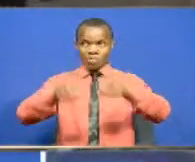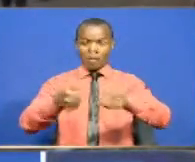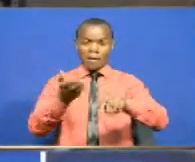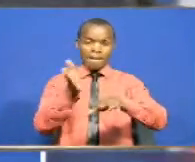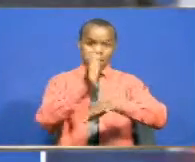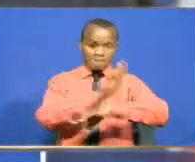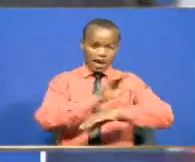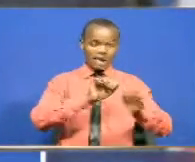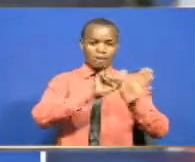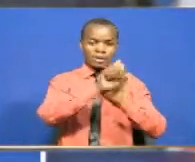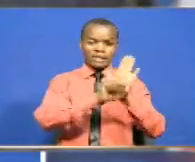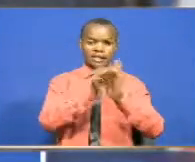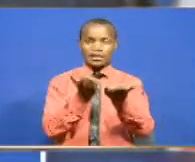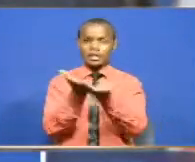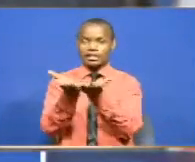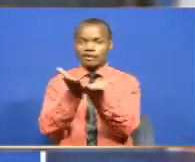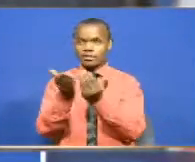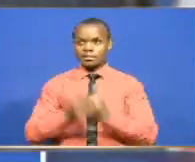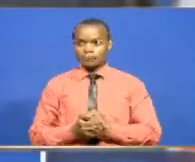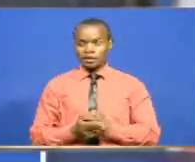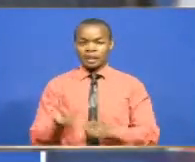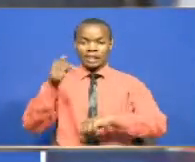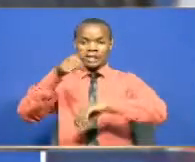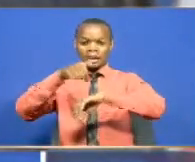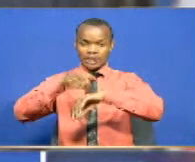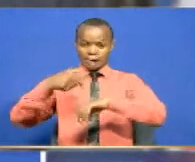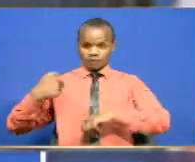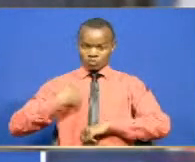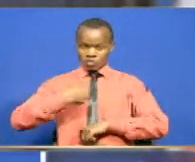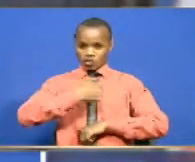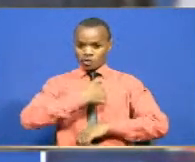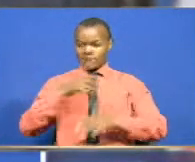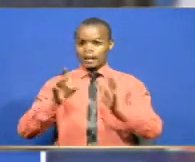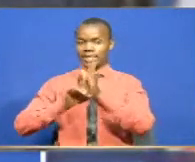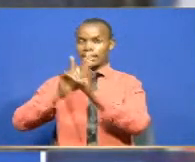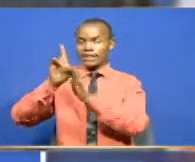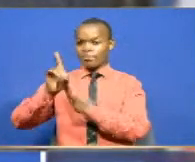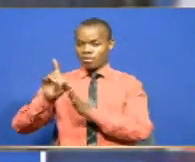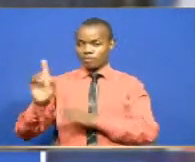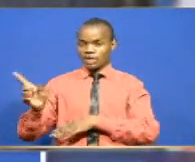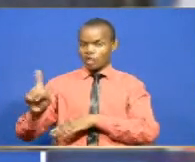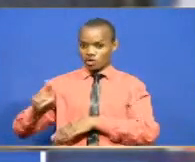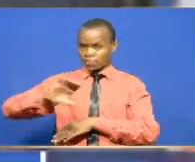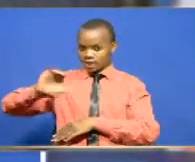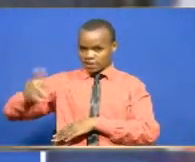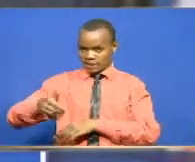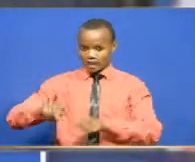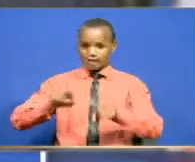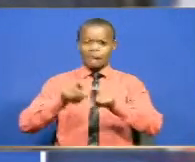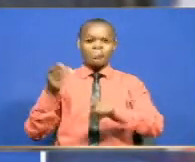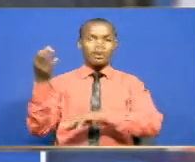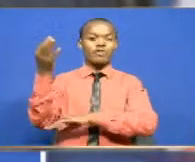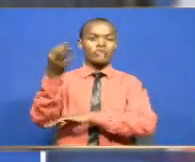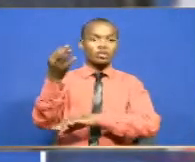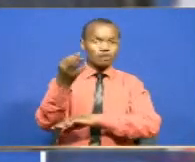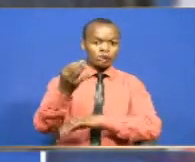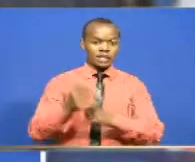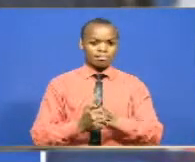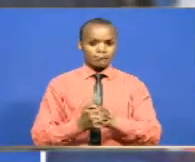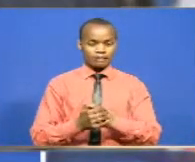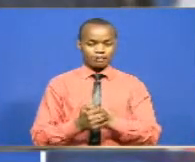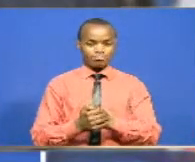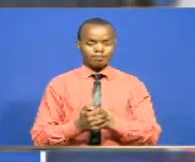train service. As we develop Nairobi City, as we look at the future of the Nairobi City, we had to make sure